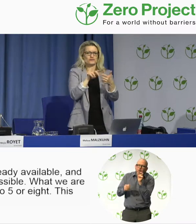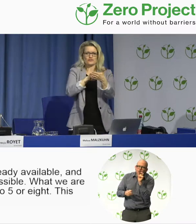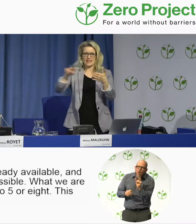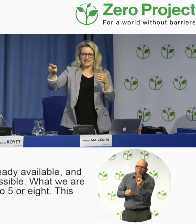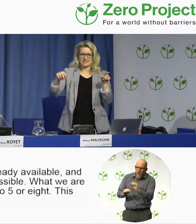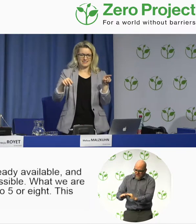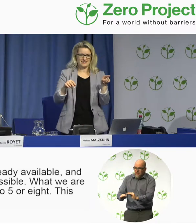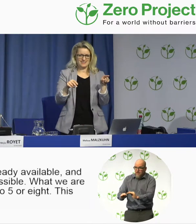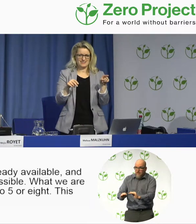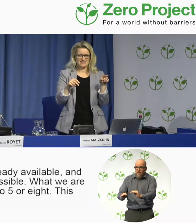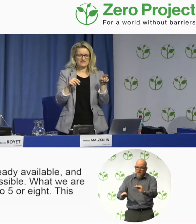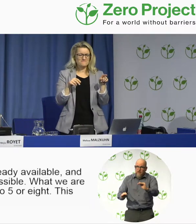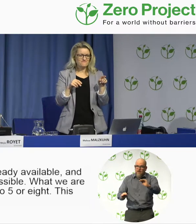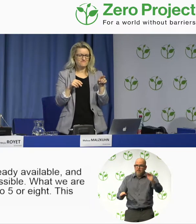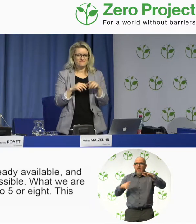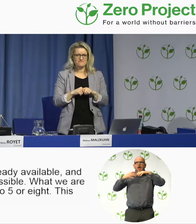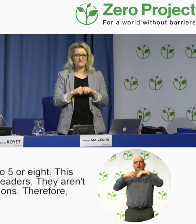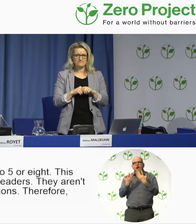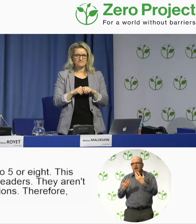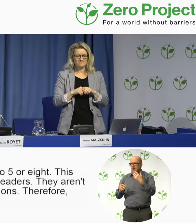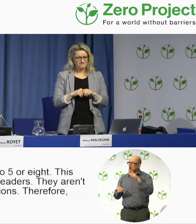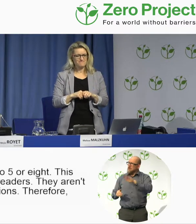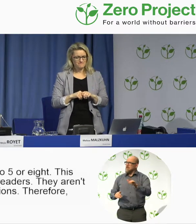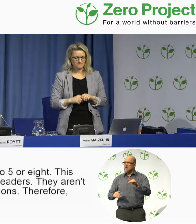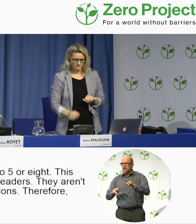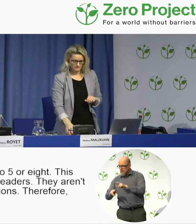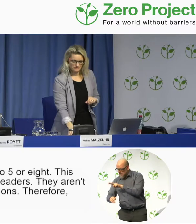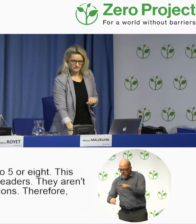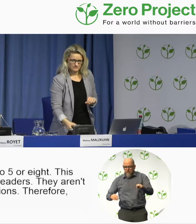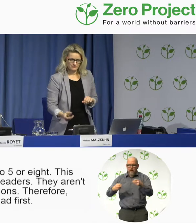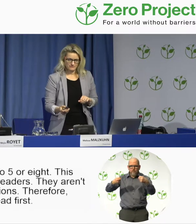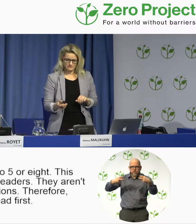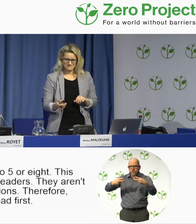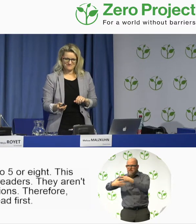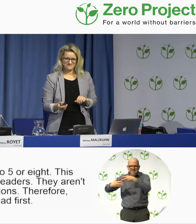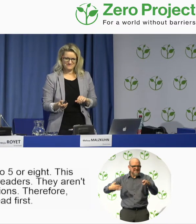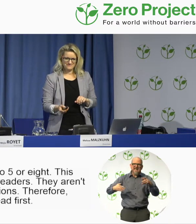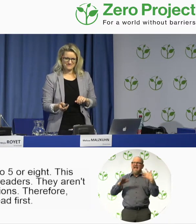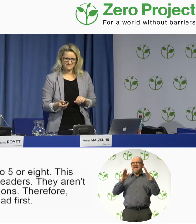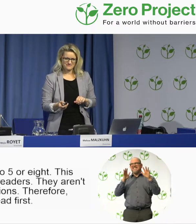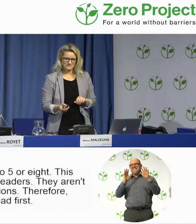Therefore, captions are not accessible. They have to learn to read first.